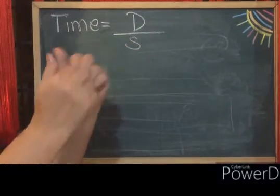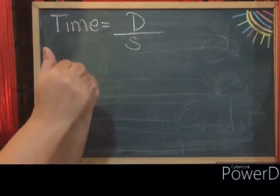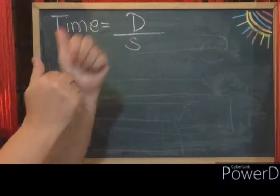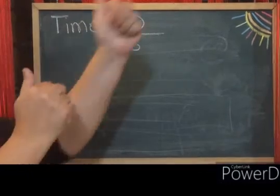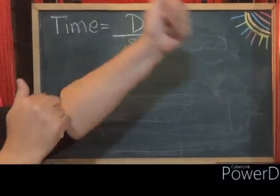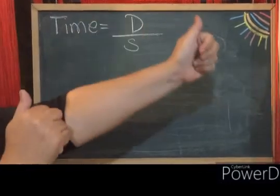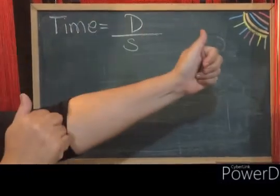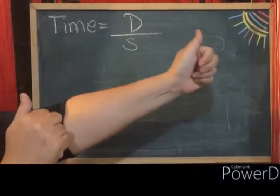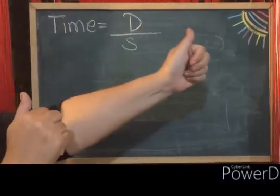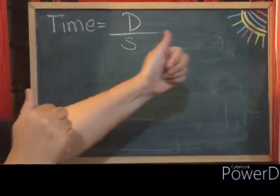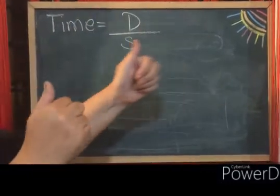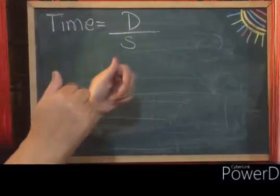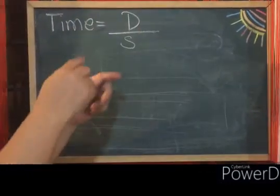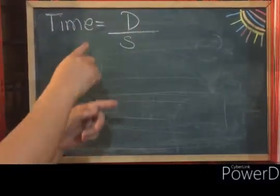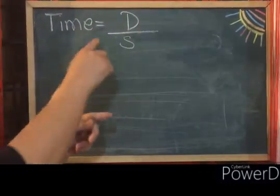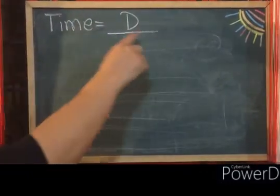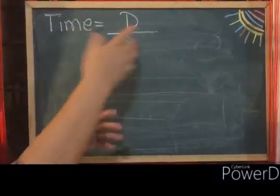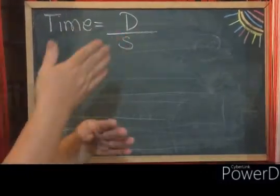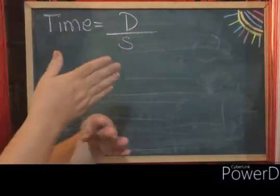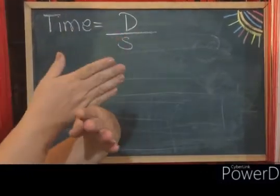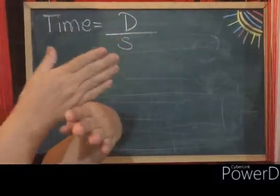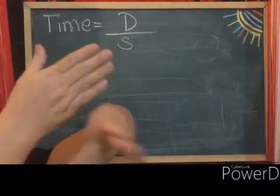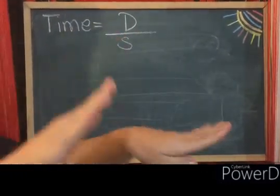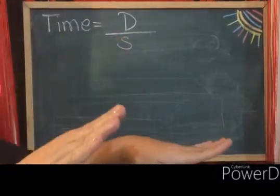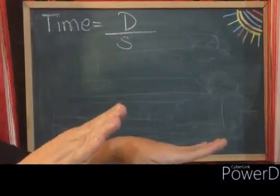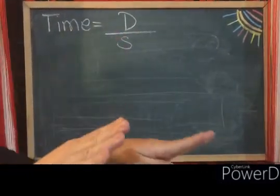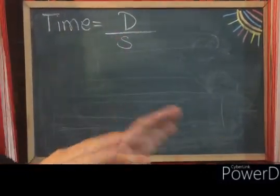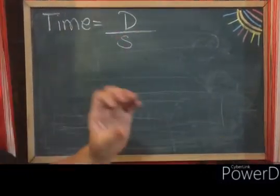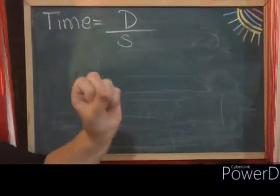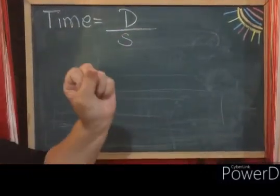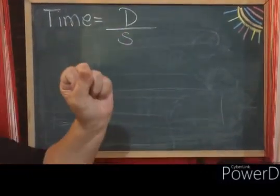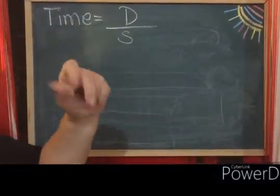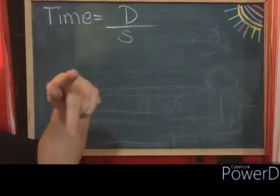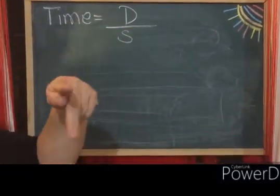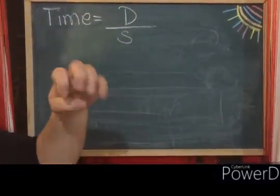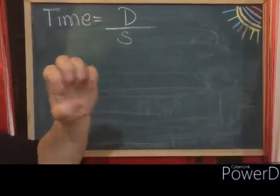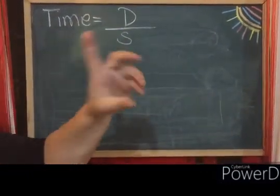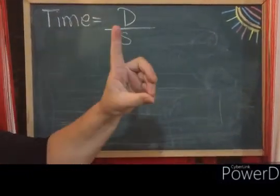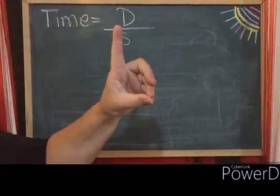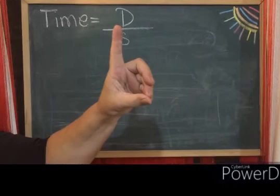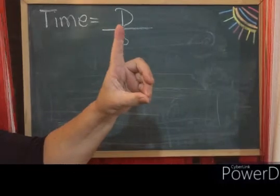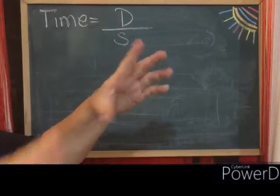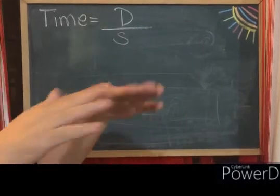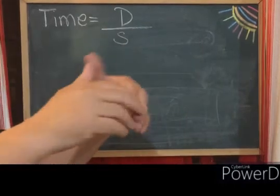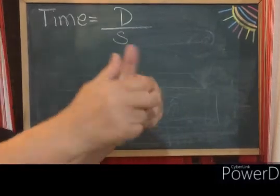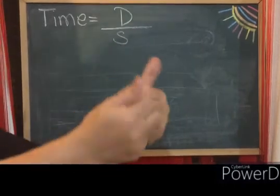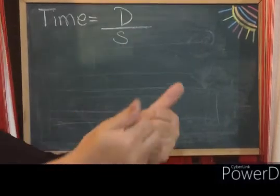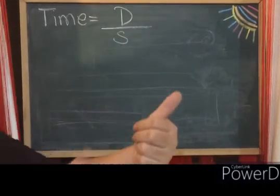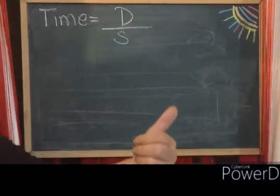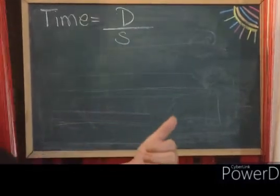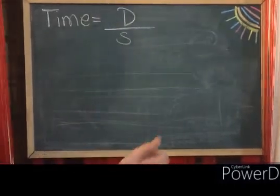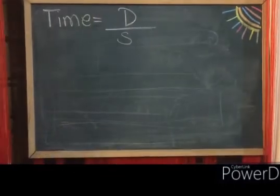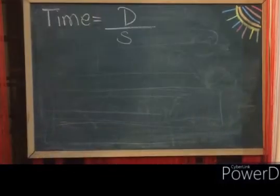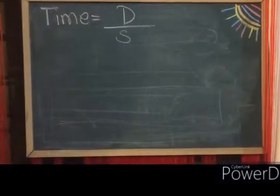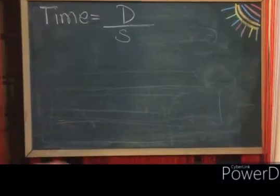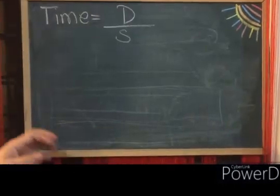D is for distance over the speed.